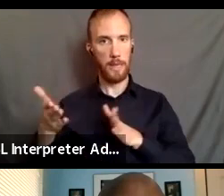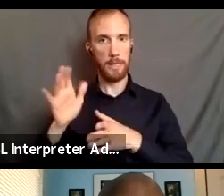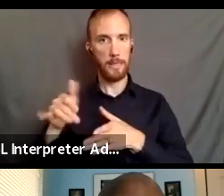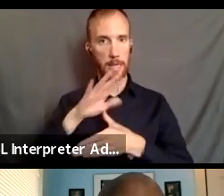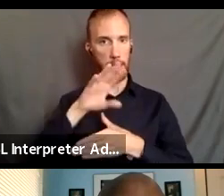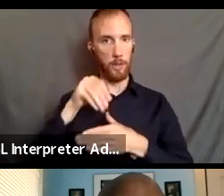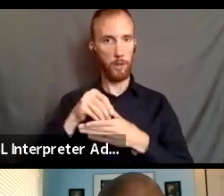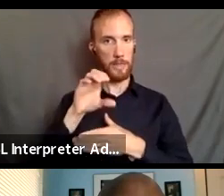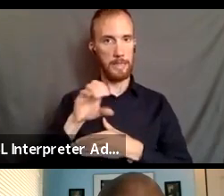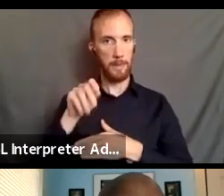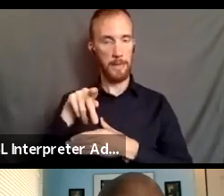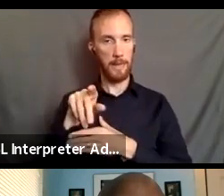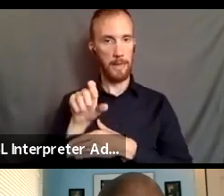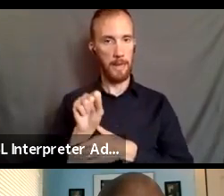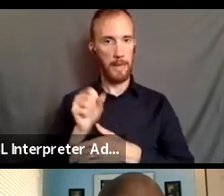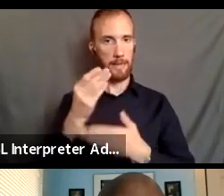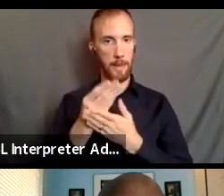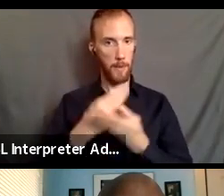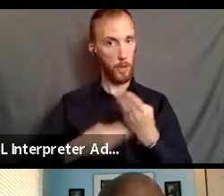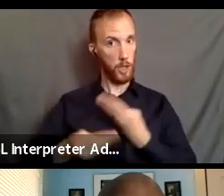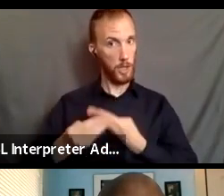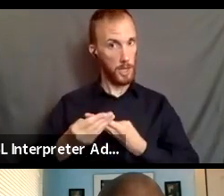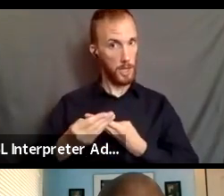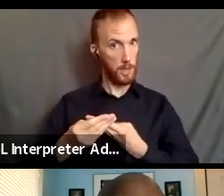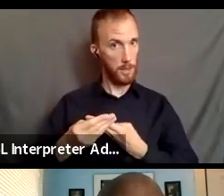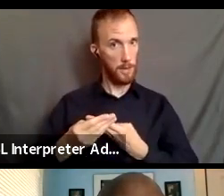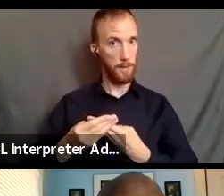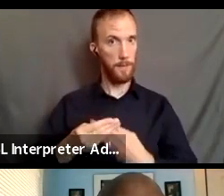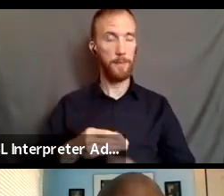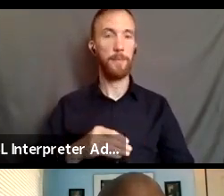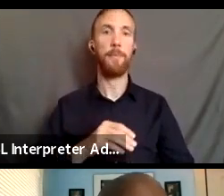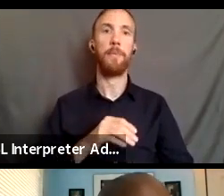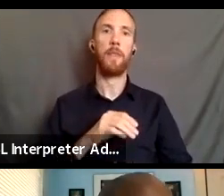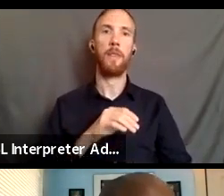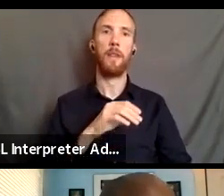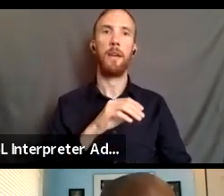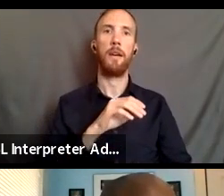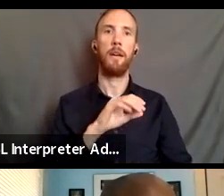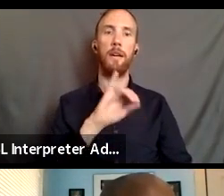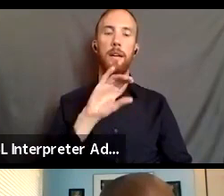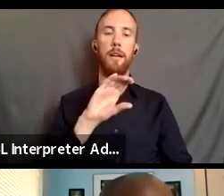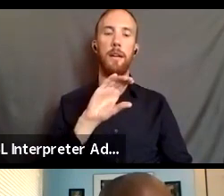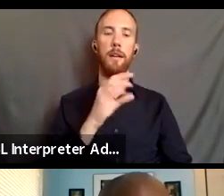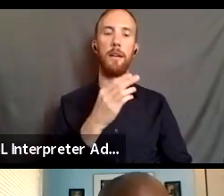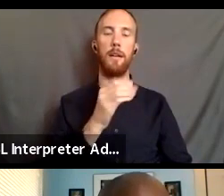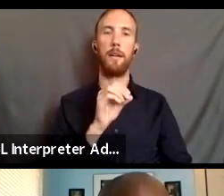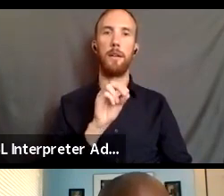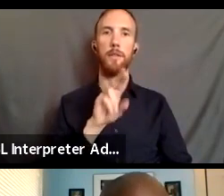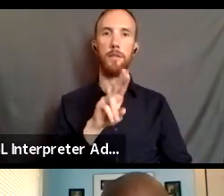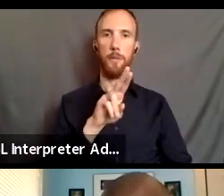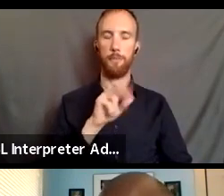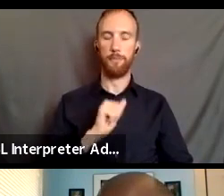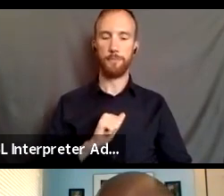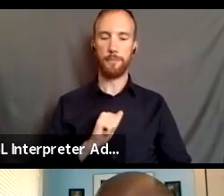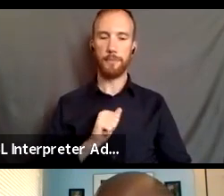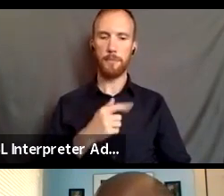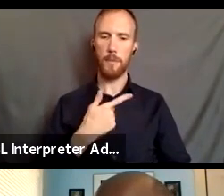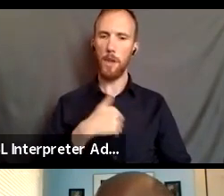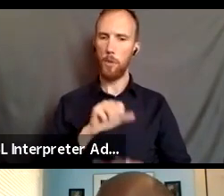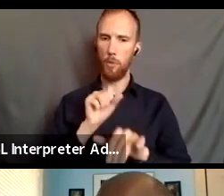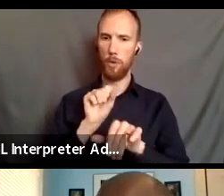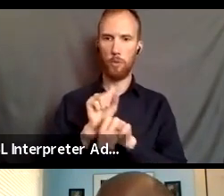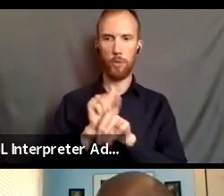so yeah i mean so we're working with these alternative plans um that are mostly based on improvements and